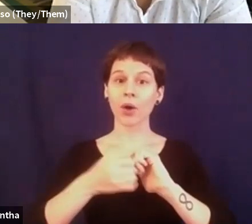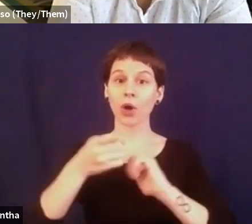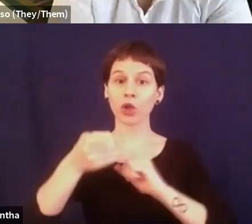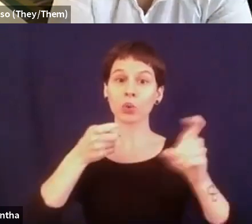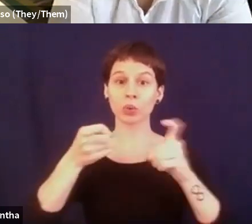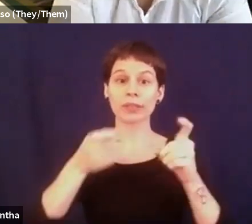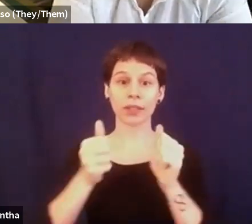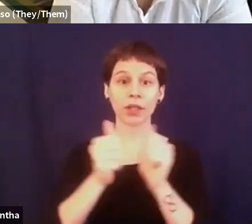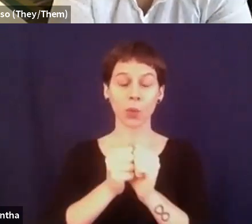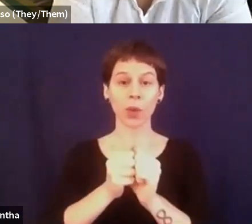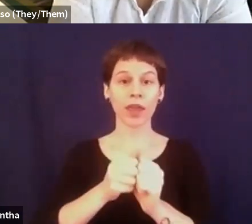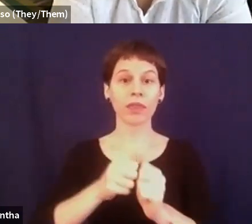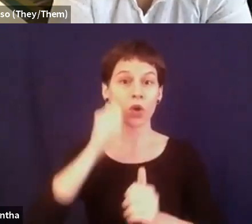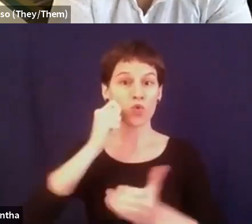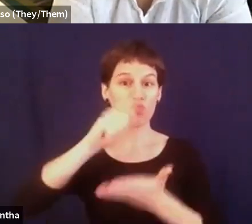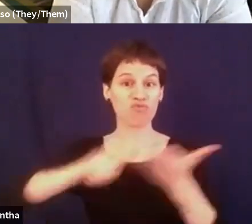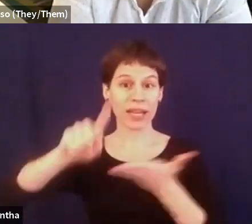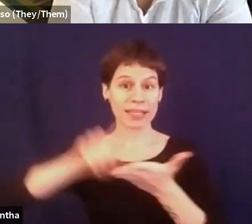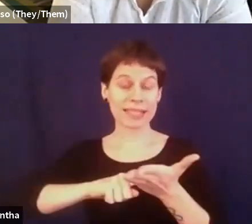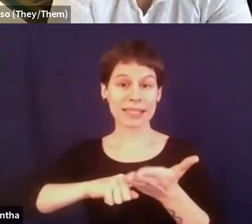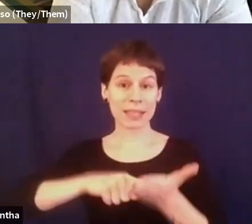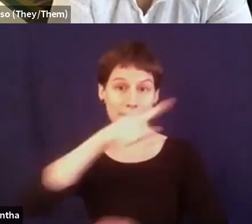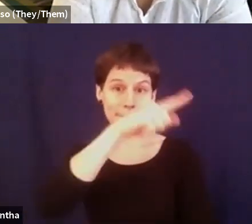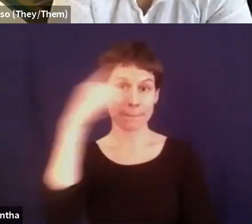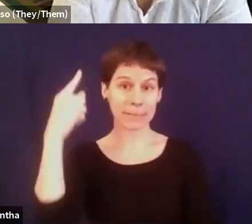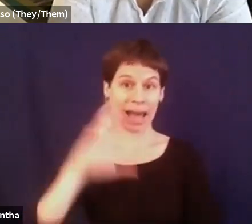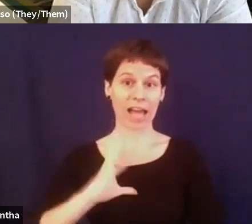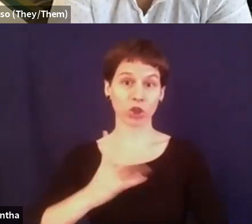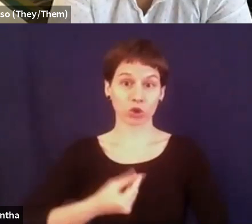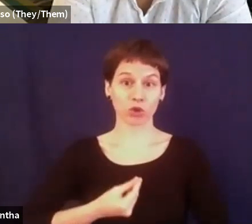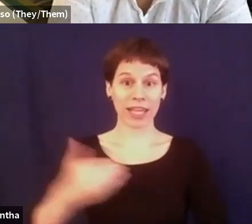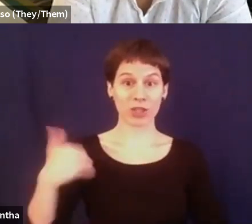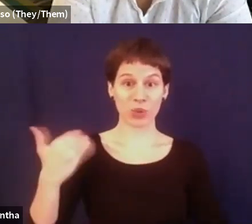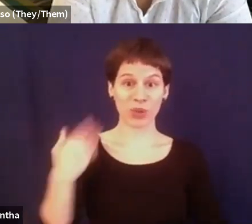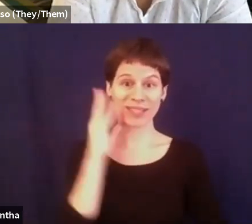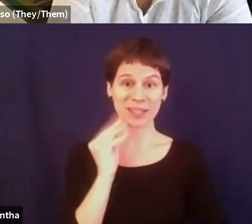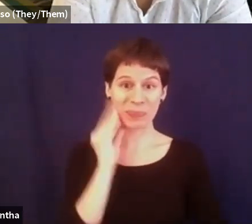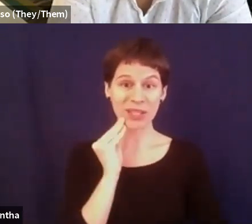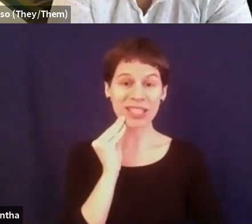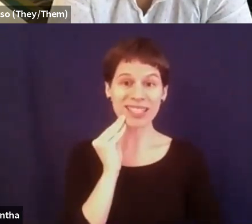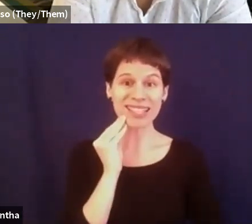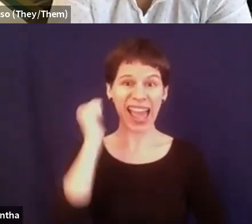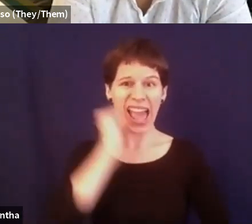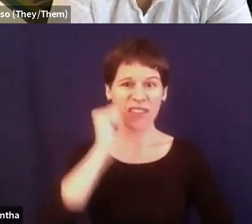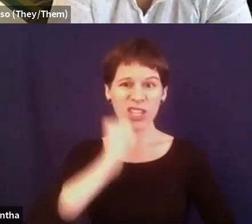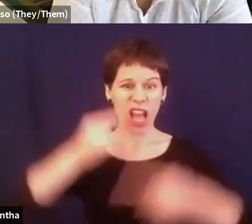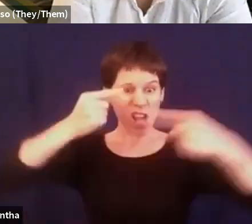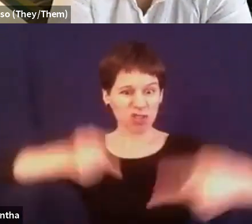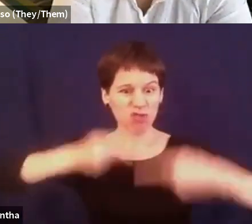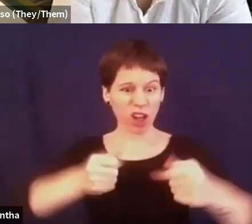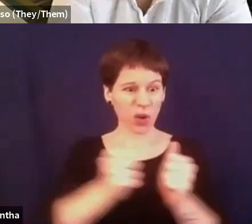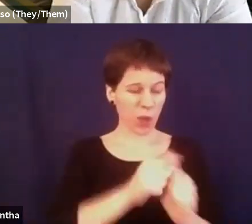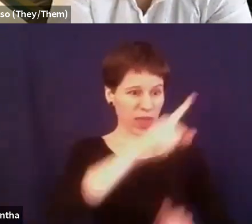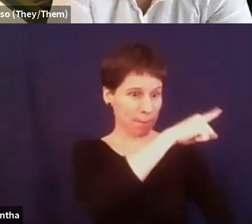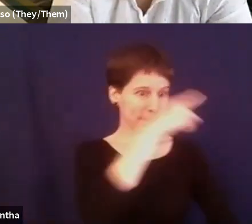are facing? As Black trans youth, we are fighting 2 wars every day because we're Black and trans. So this question about